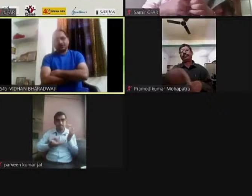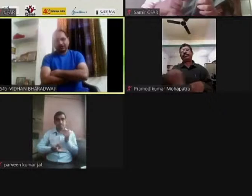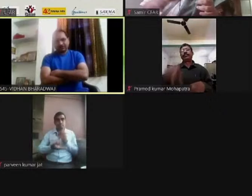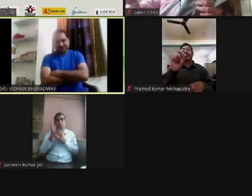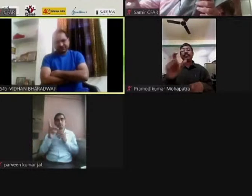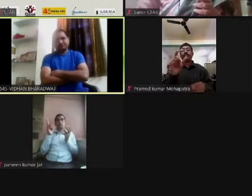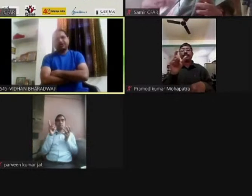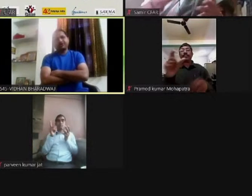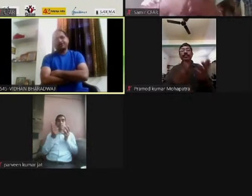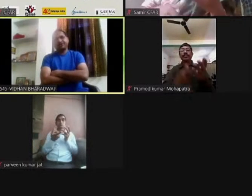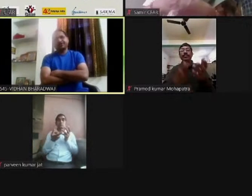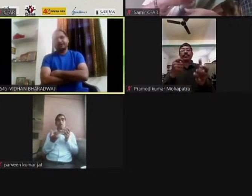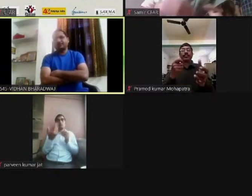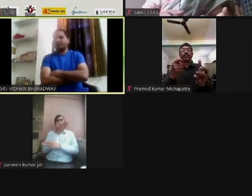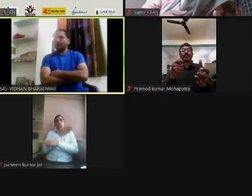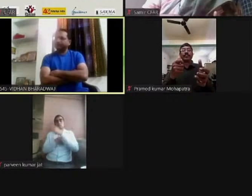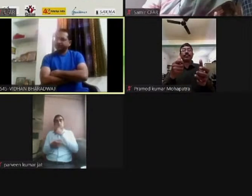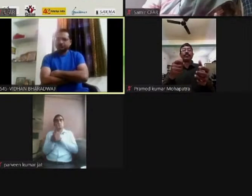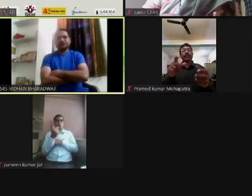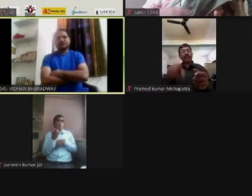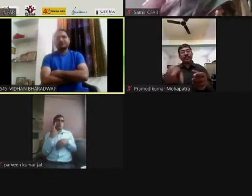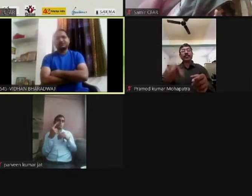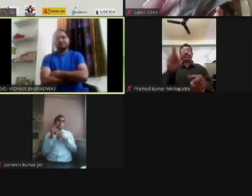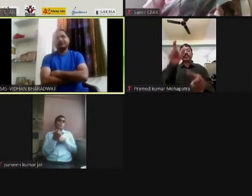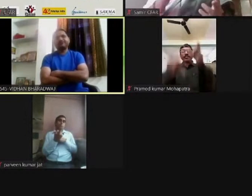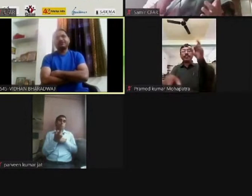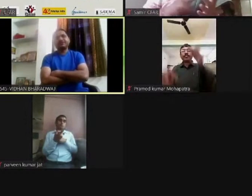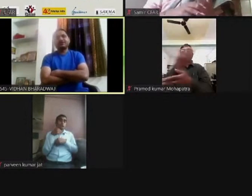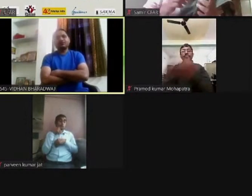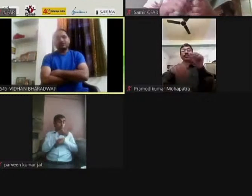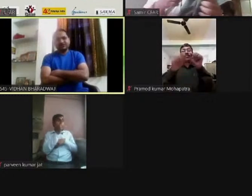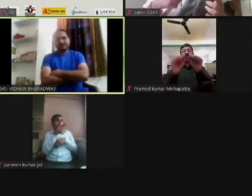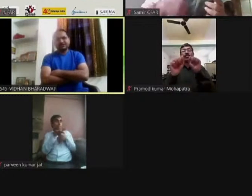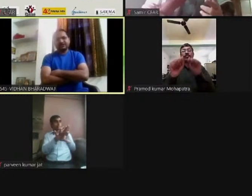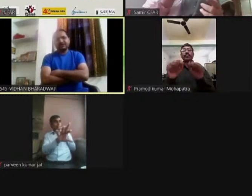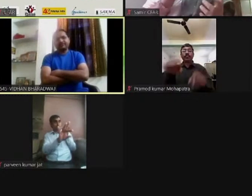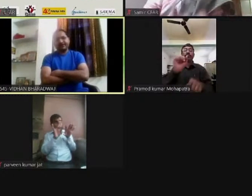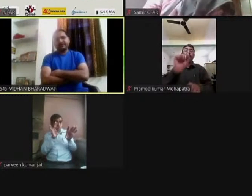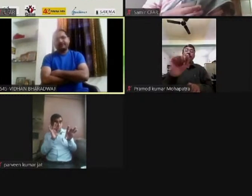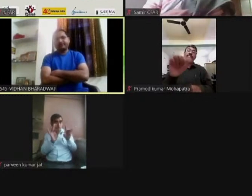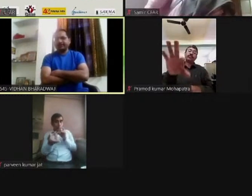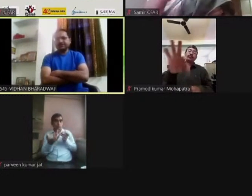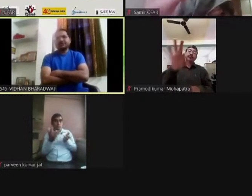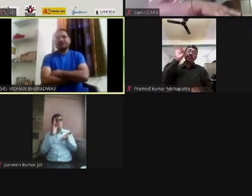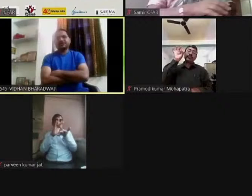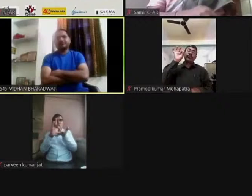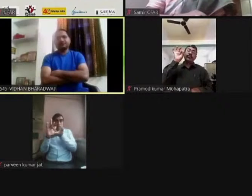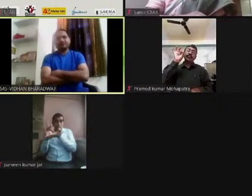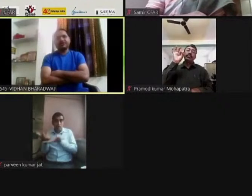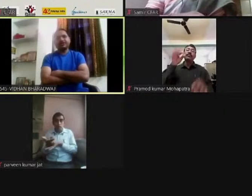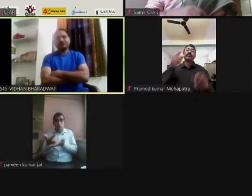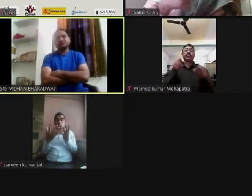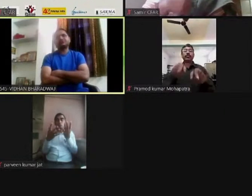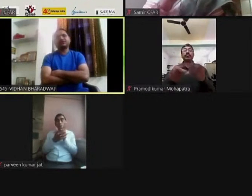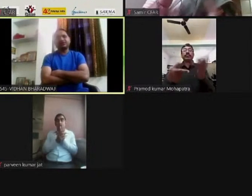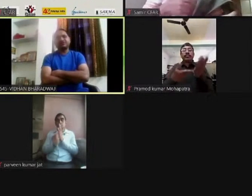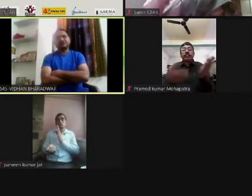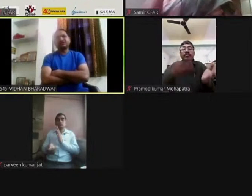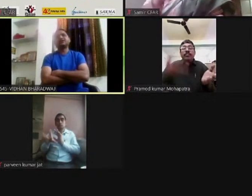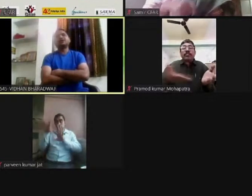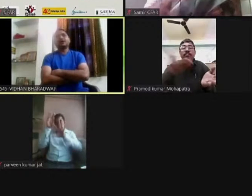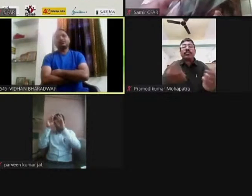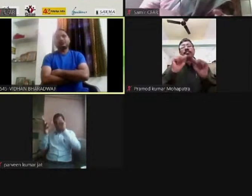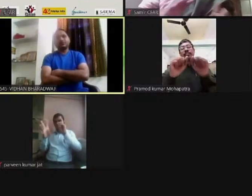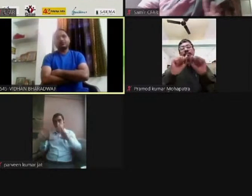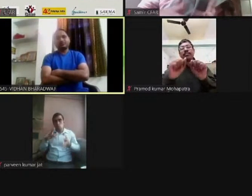where people who are disabled should have their choice and get access to the type